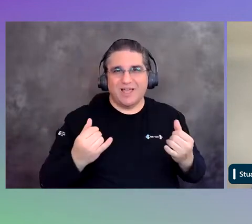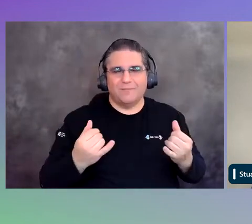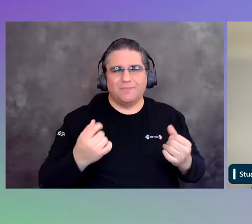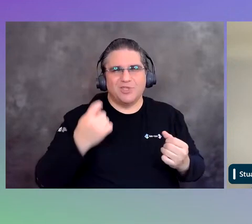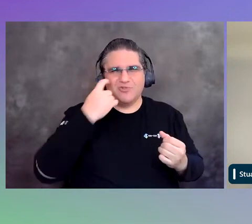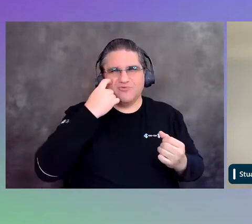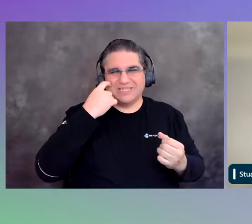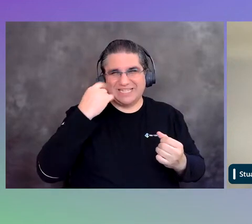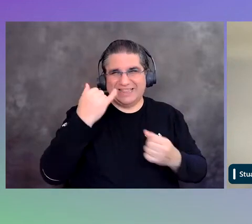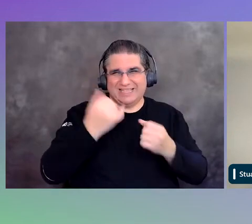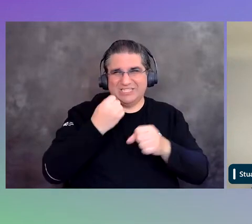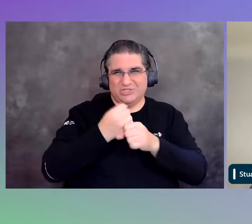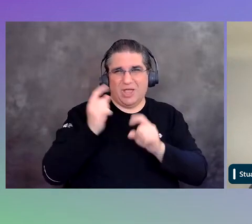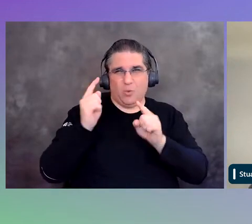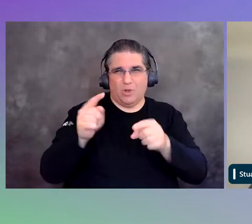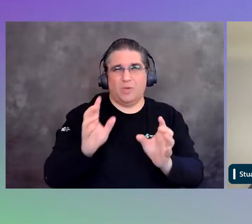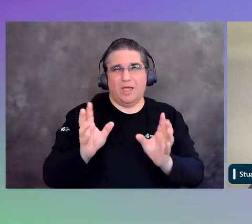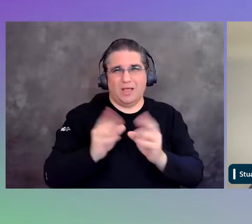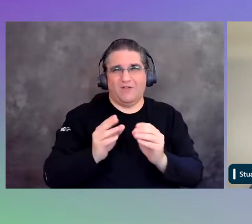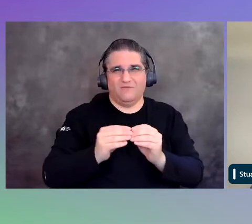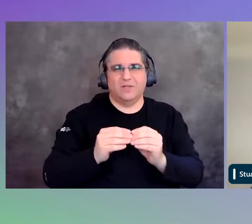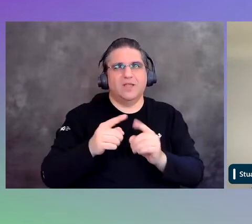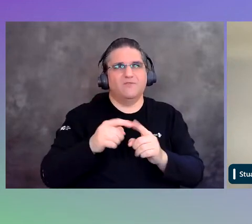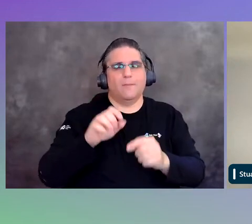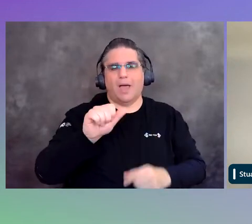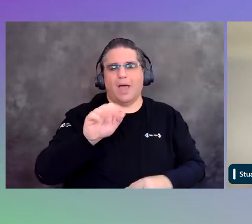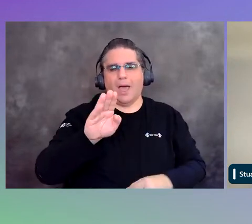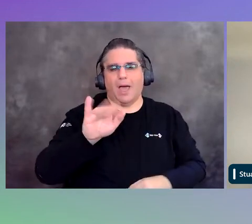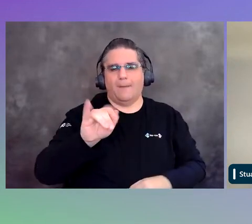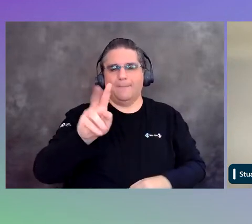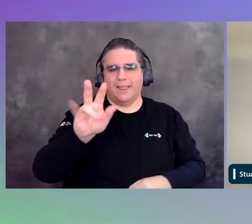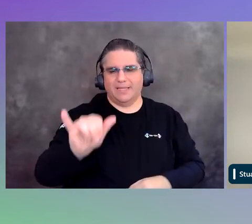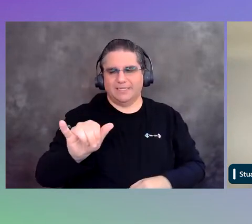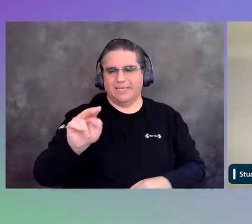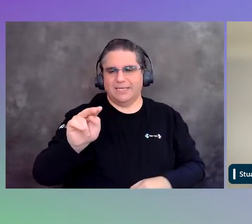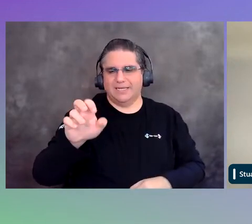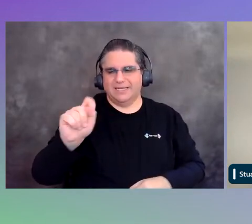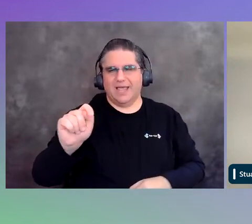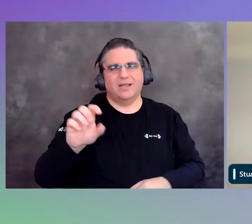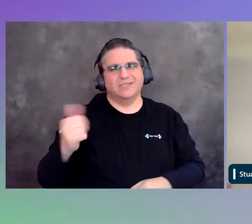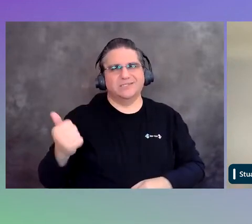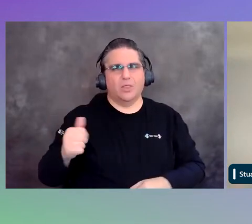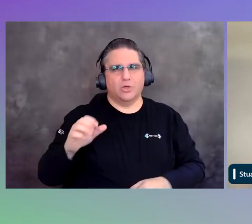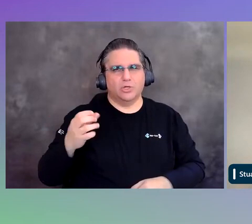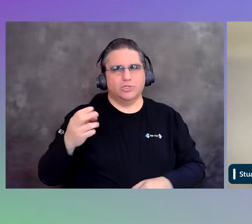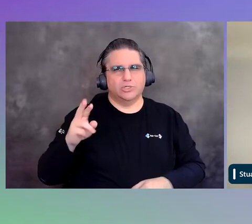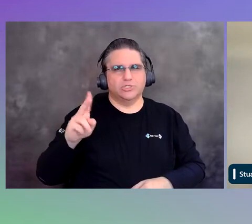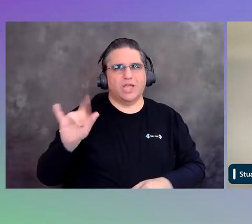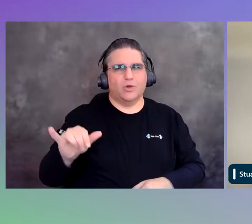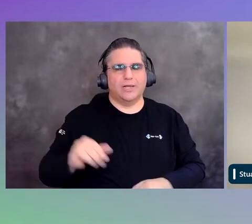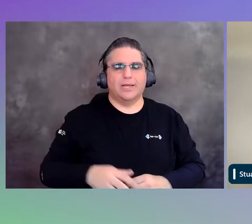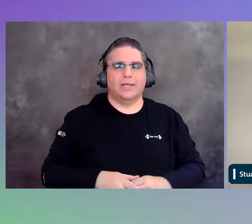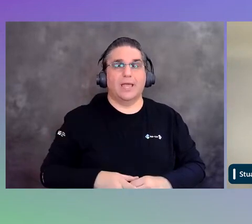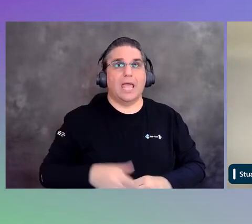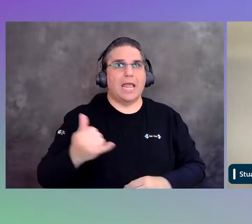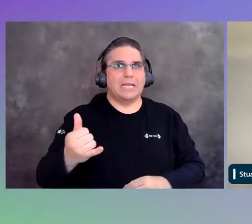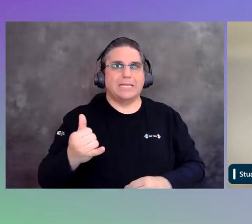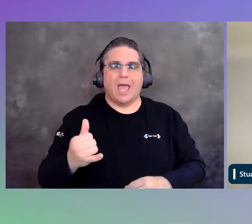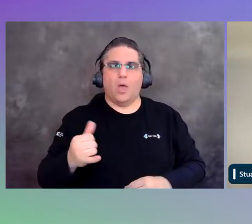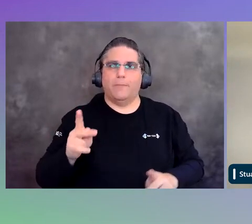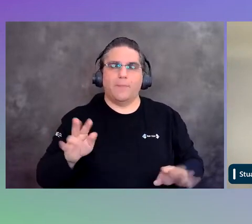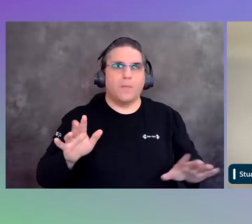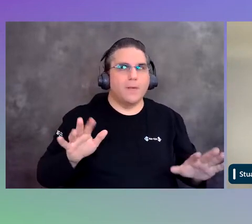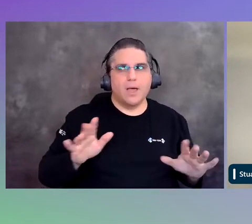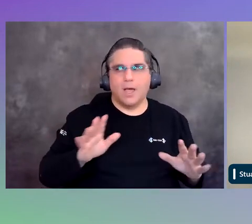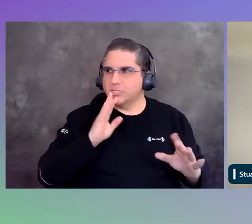early this year in London, run by AbilityNet, another charity, and the buzz around it now and the products that are